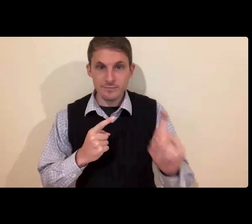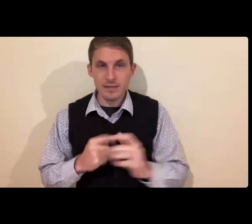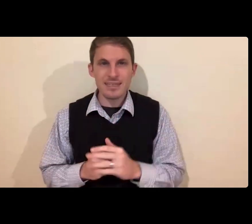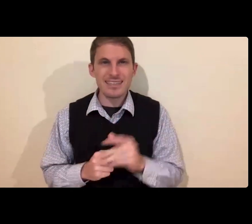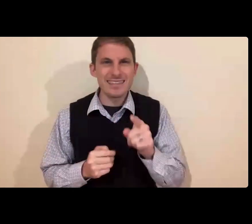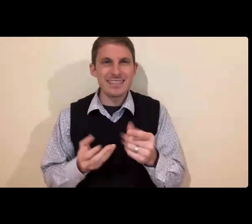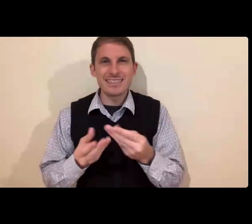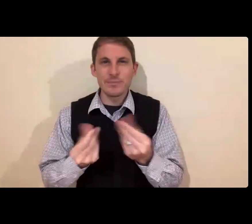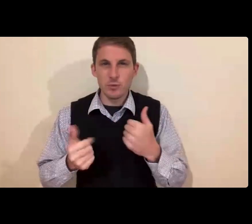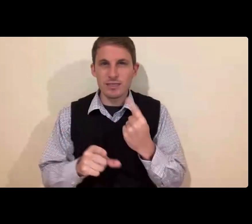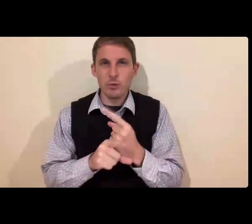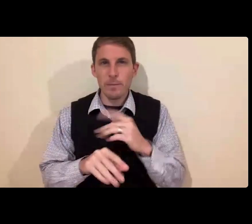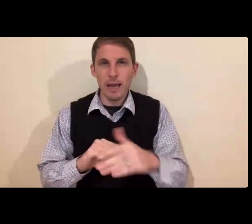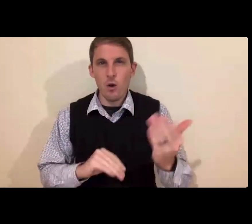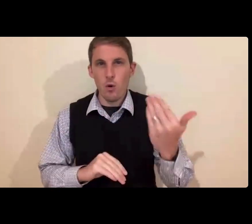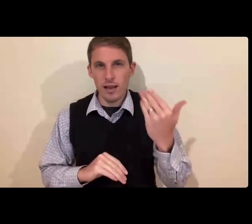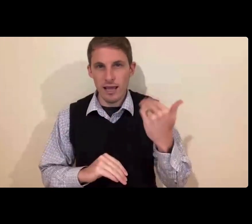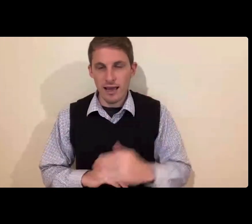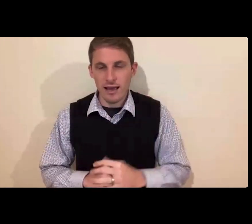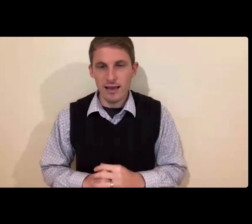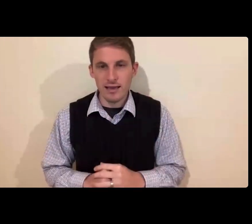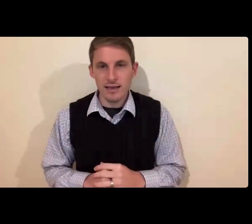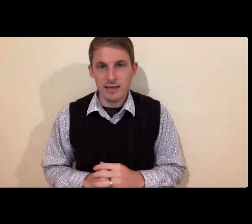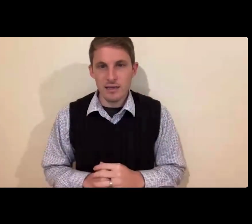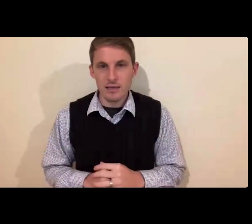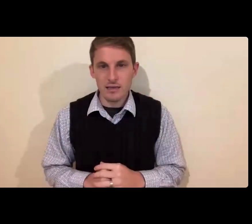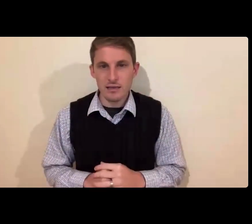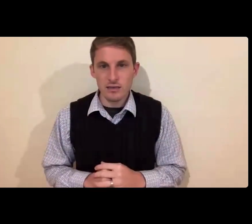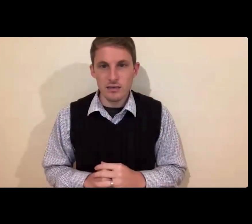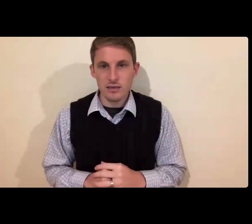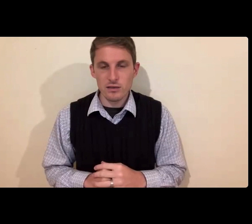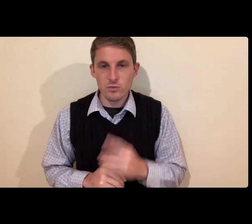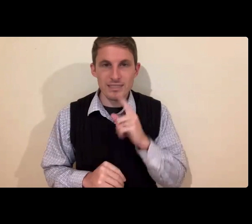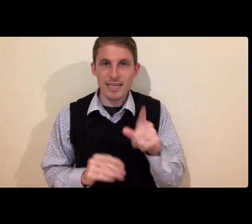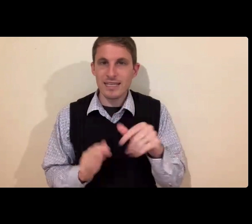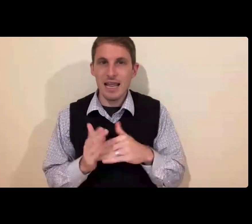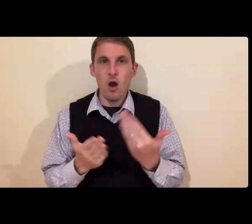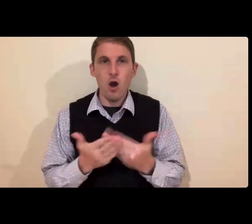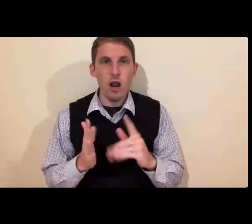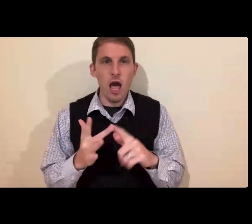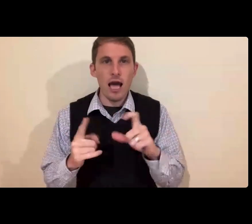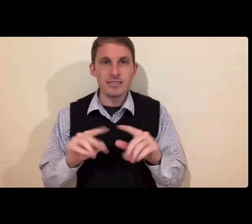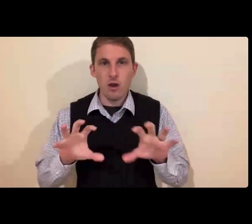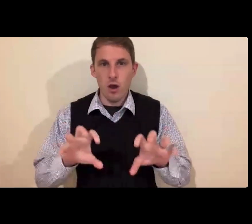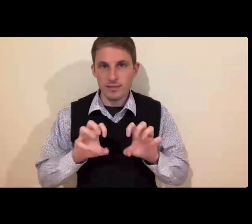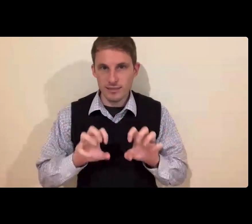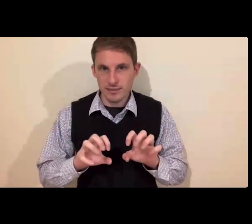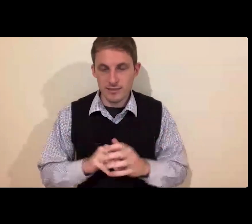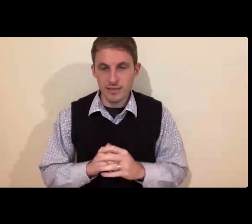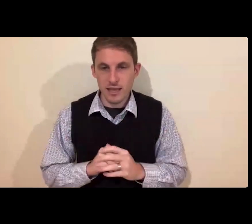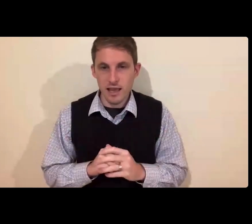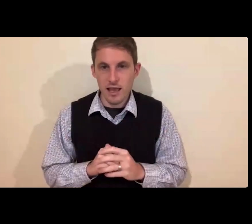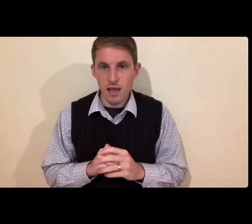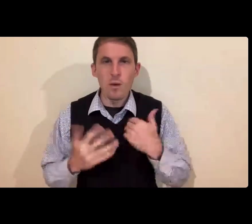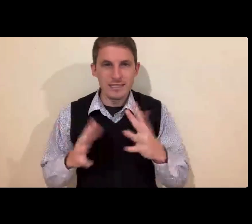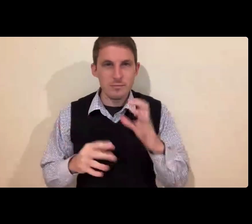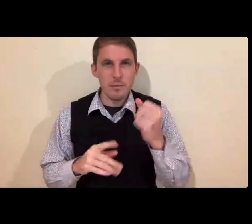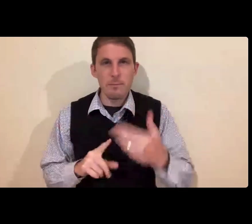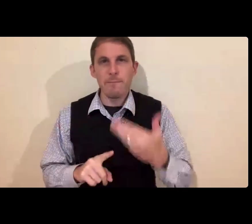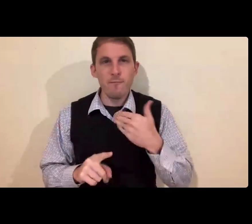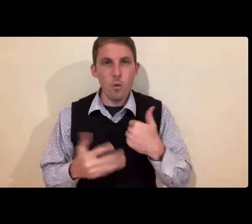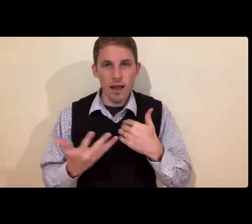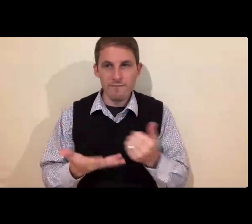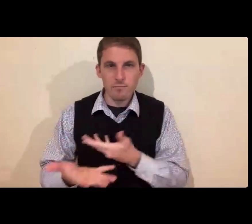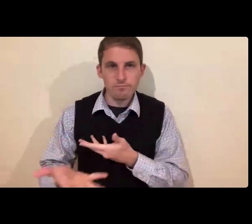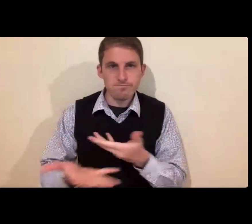about earlier, actually. We said that it's on ice effectively. So as you'll recall, we did do a piece where we went out and we did do